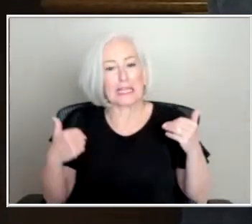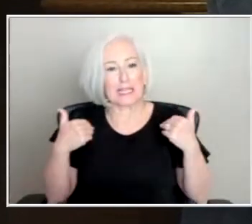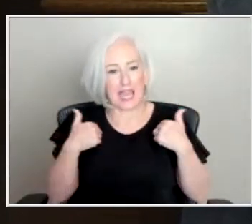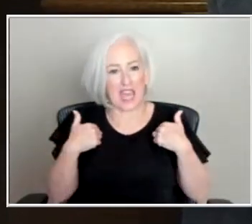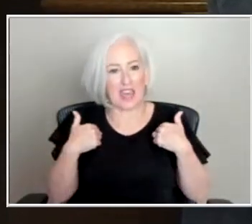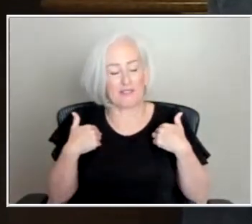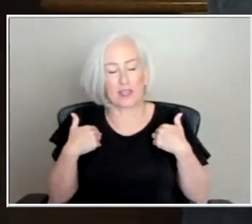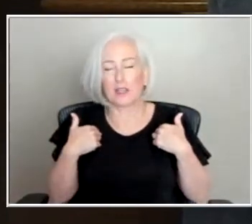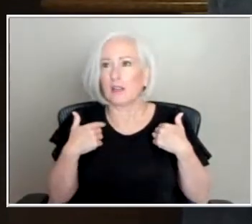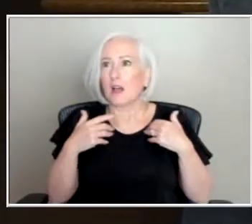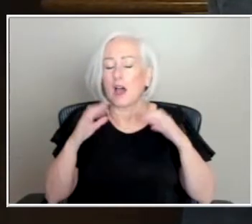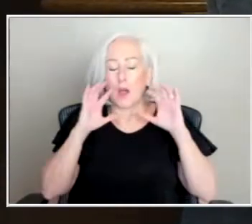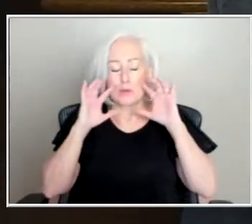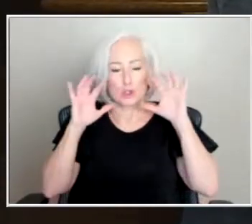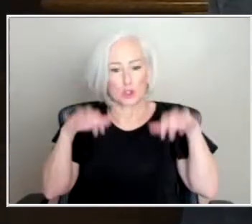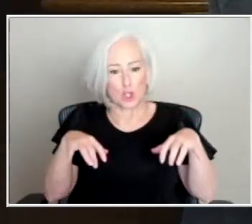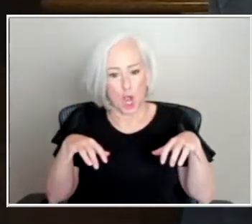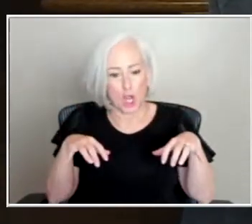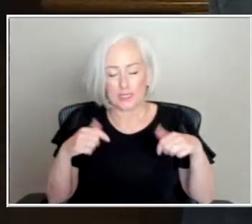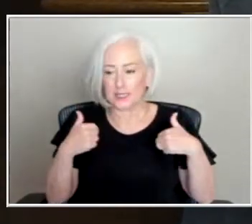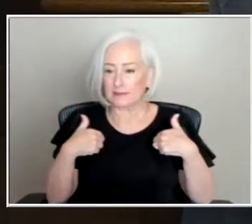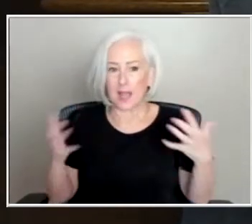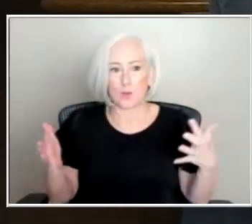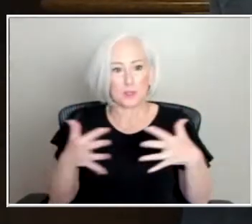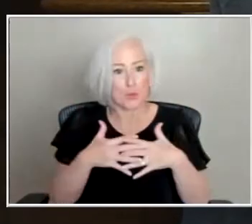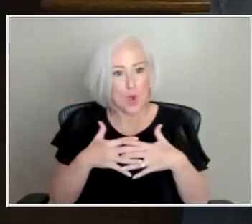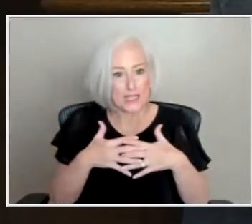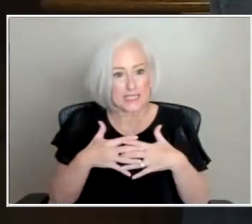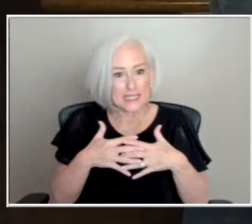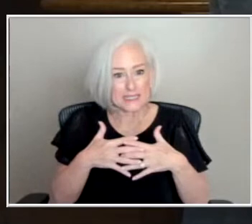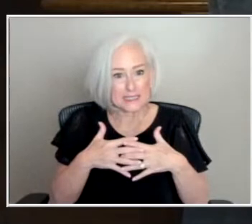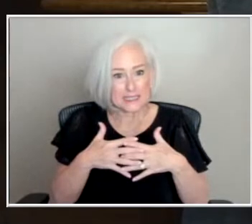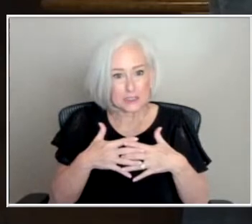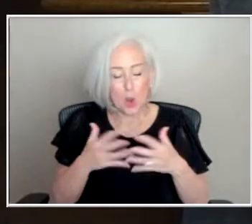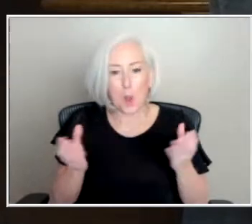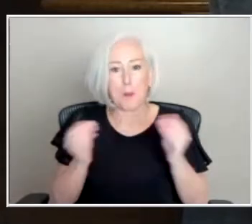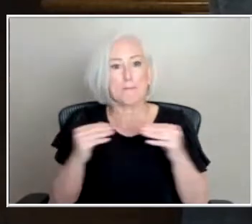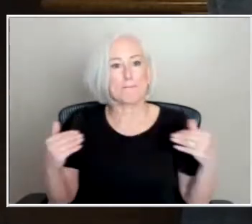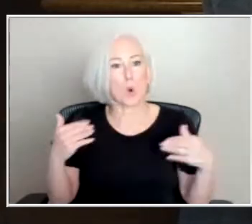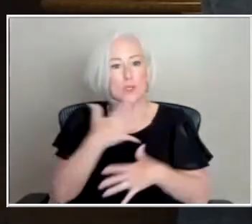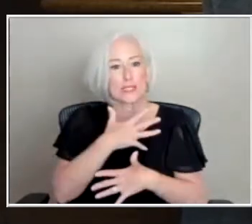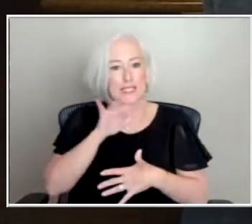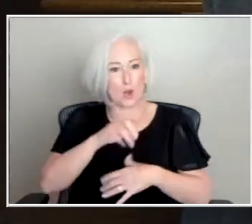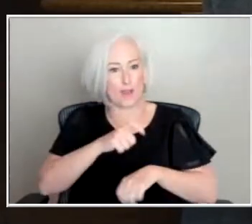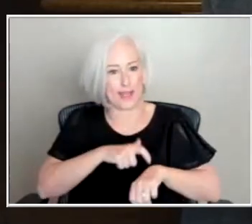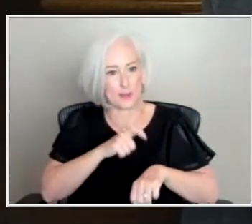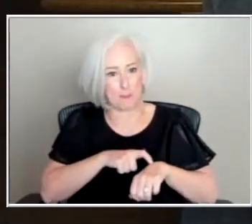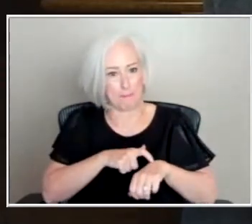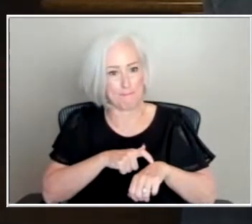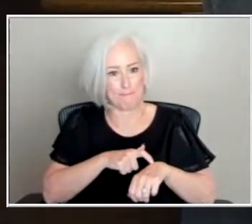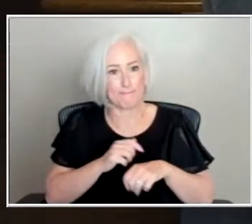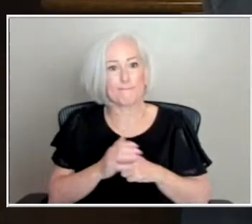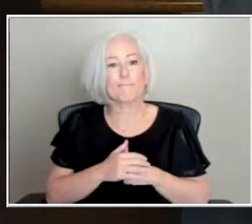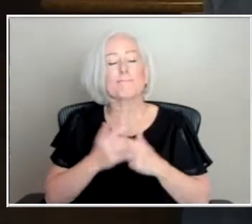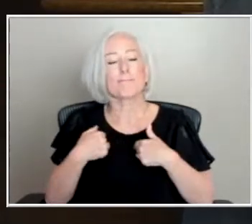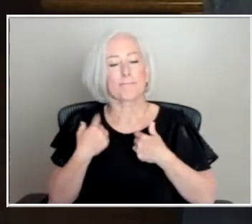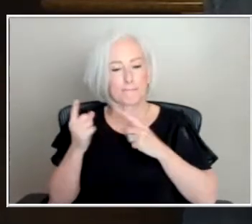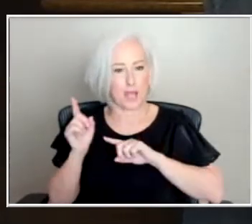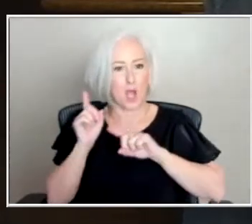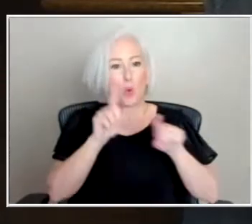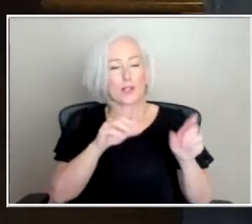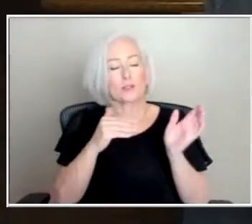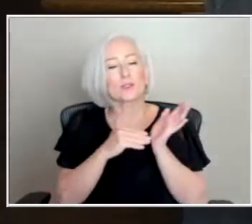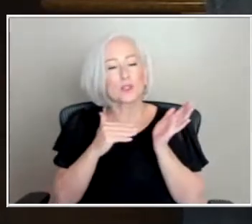a shock. Of course, I was pregnant, and so it was even scarier at that point. I went to the